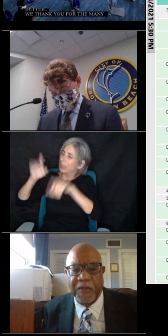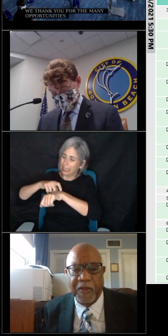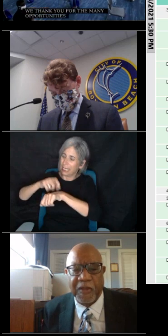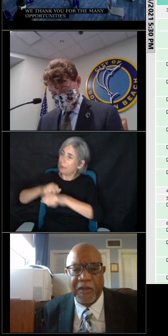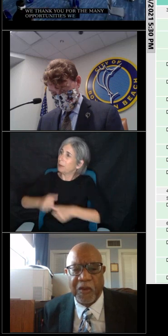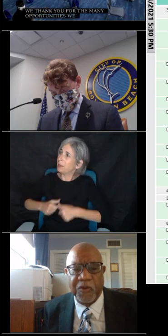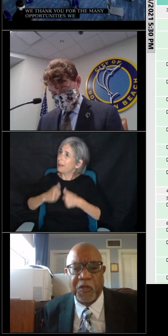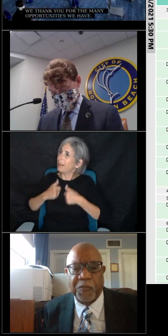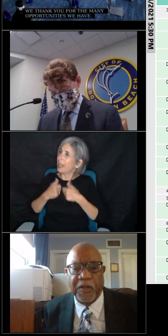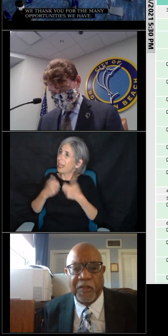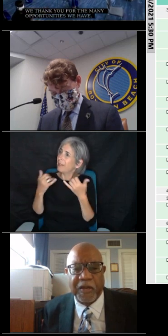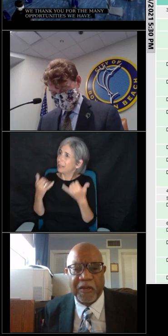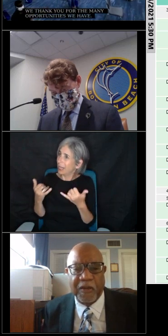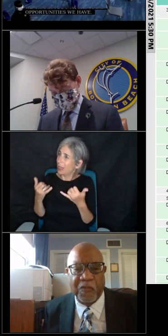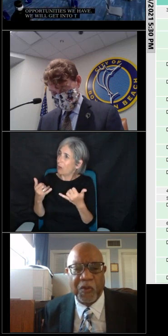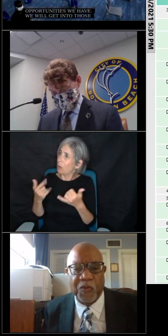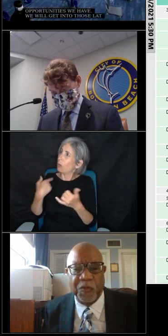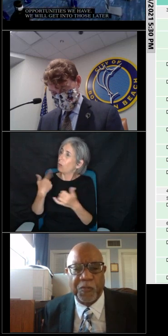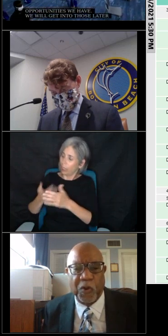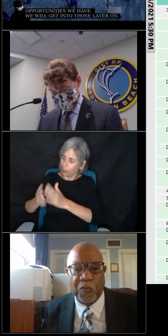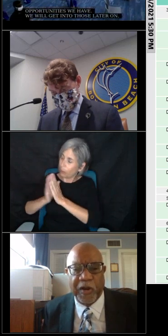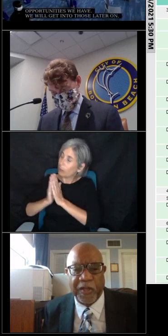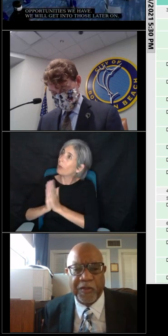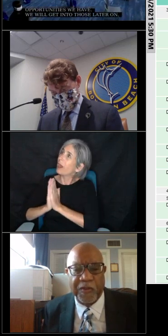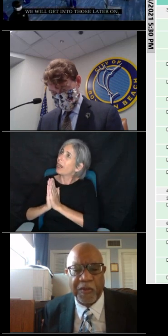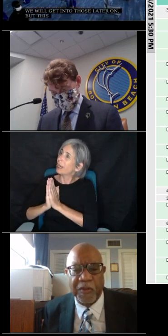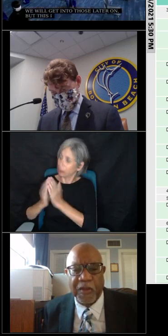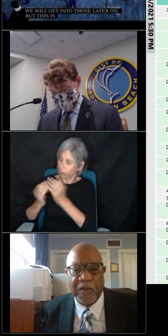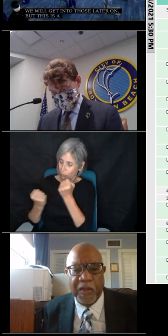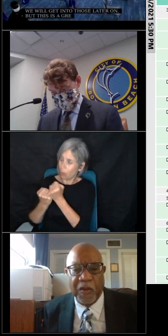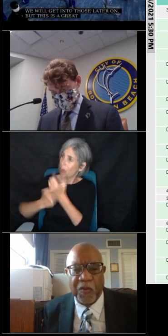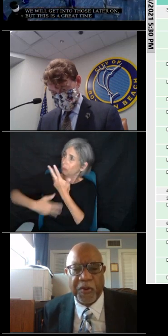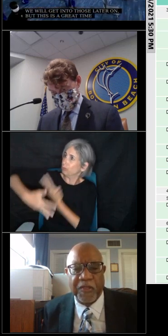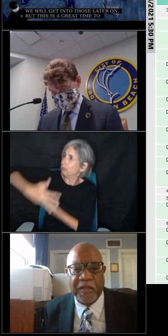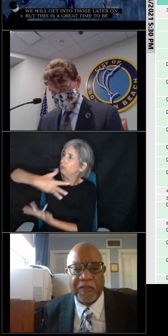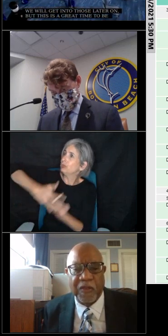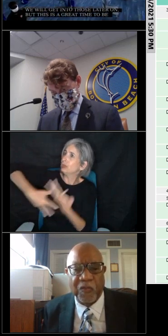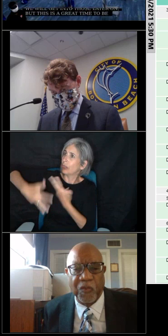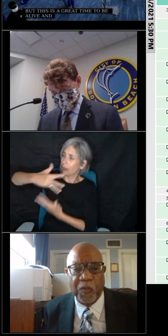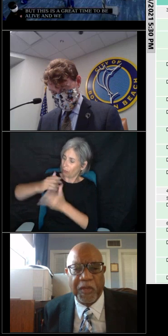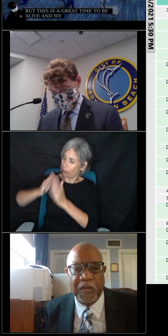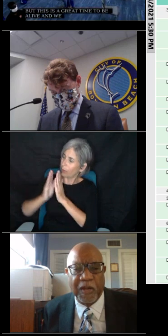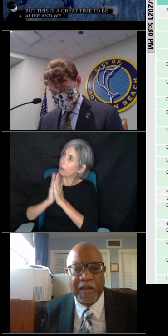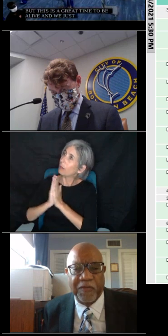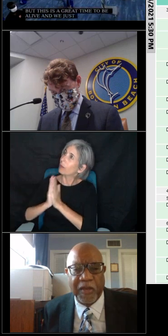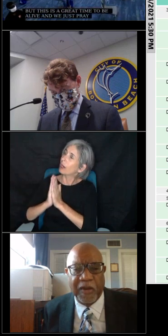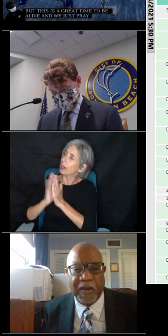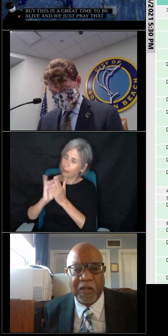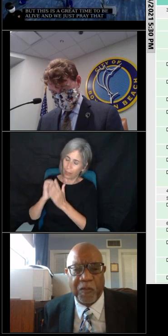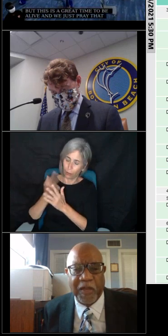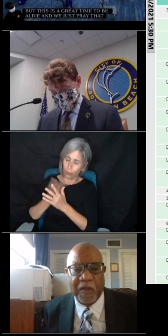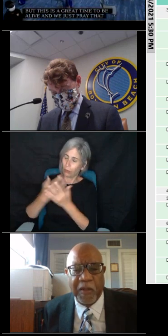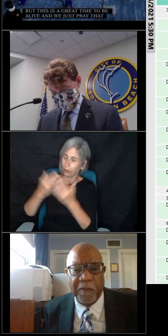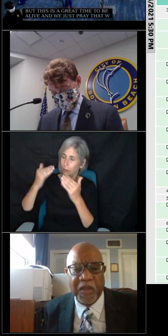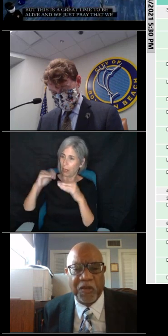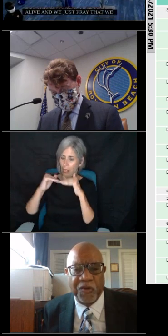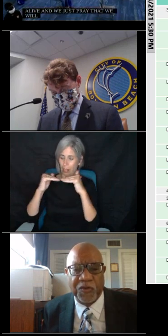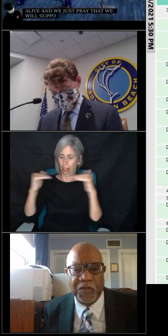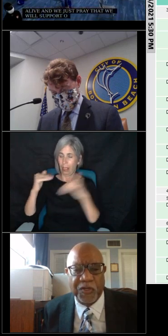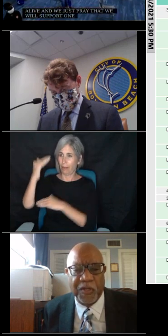alive. And we just pray that we will support one another. We pray that we will be level-headed as we